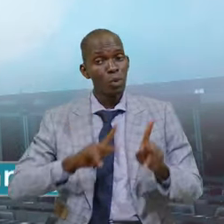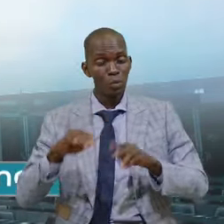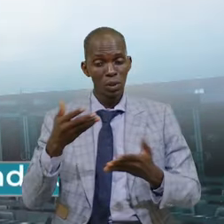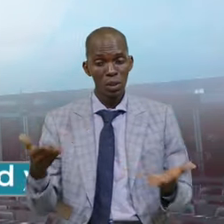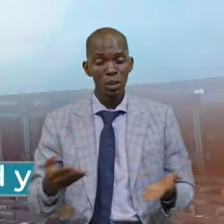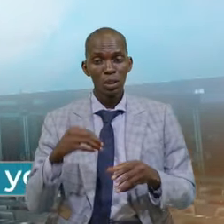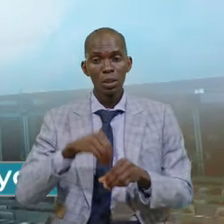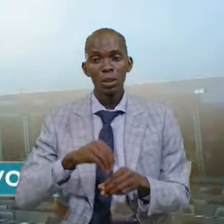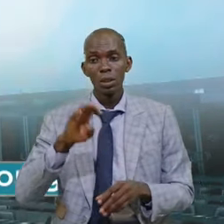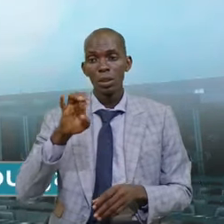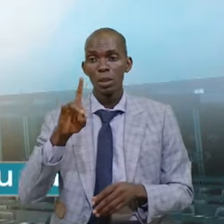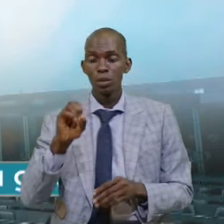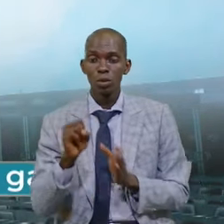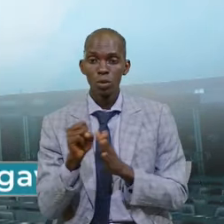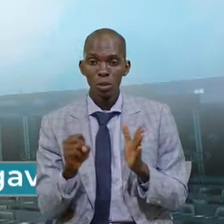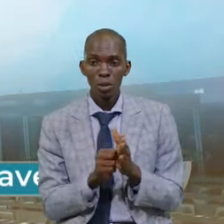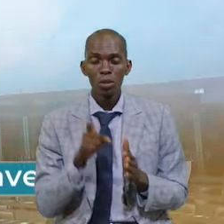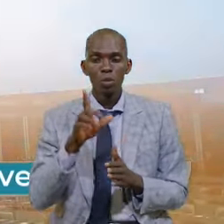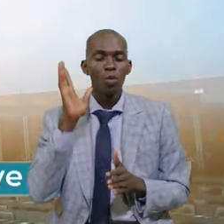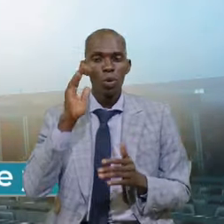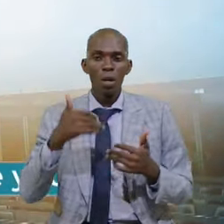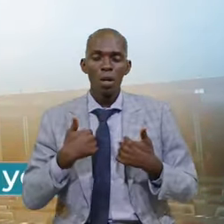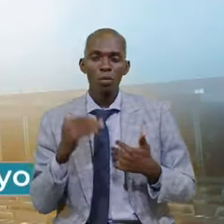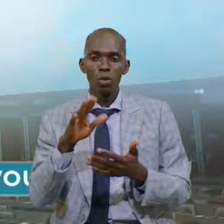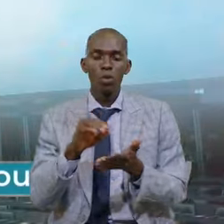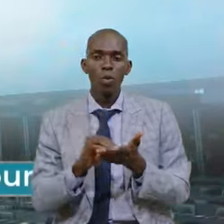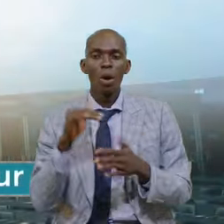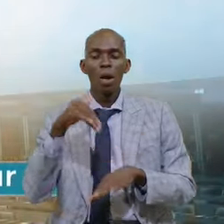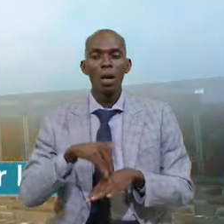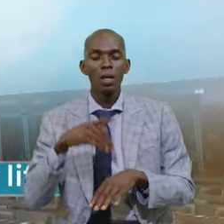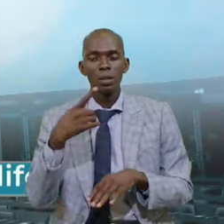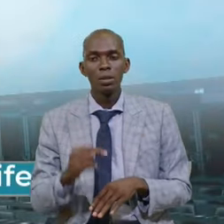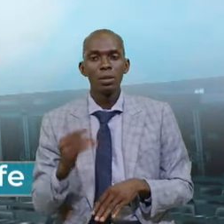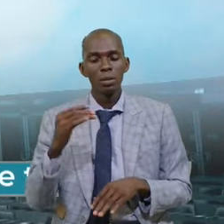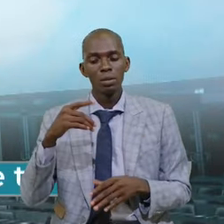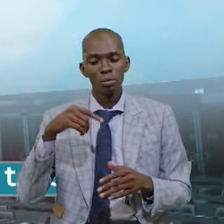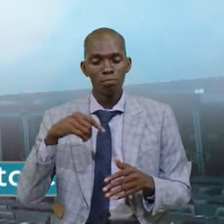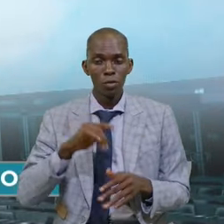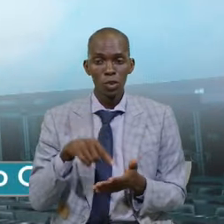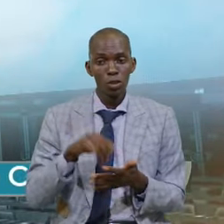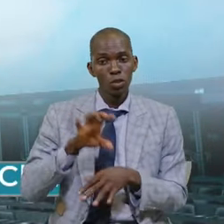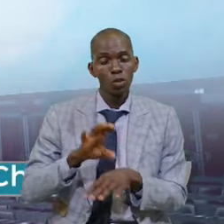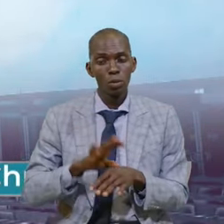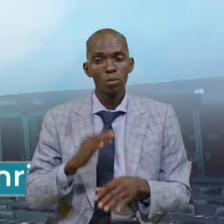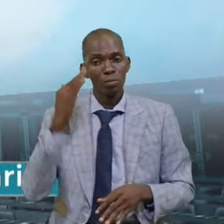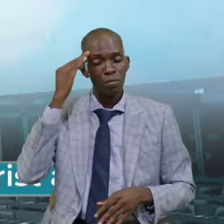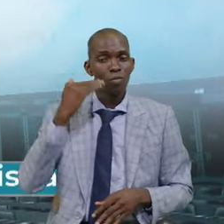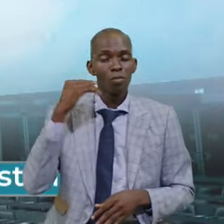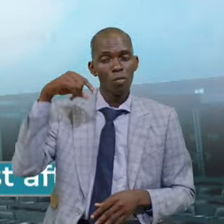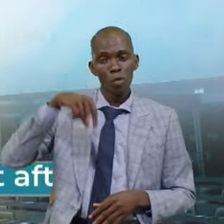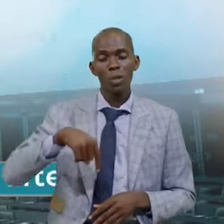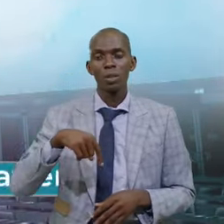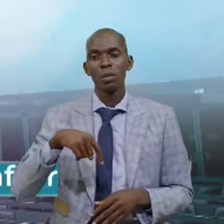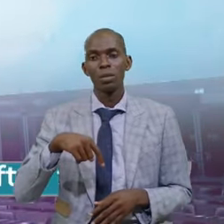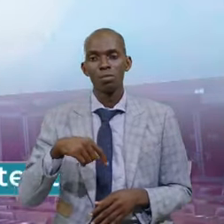November, 2023, at the DEEPERLIFE Bible Church Headquarter, 153 Akanmu Road, Benin City, just not too far